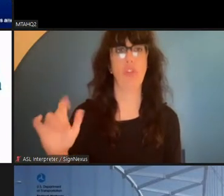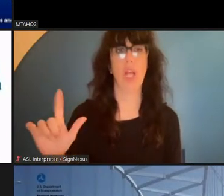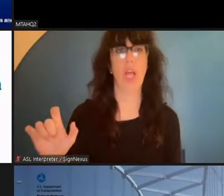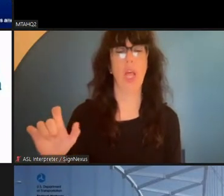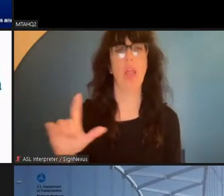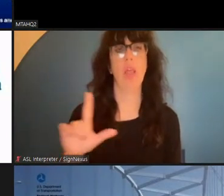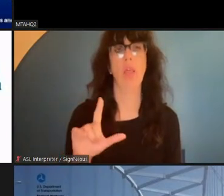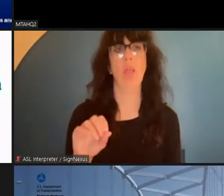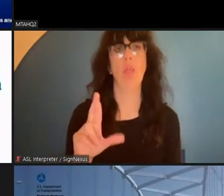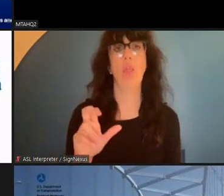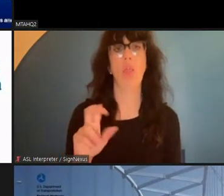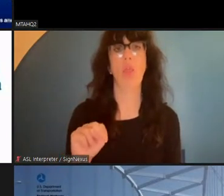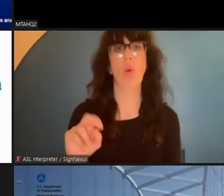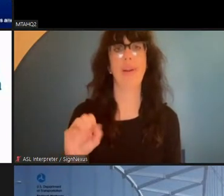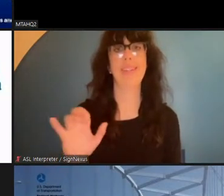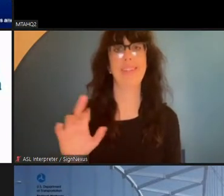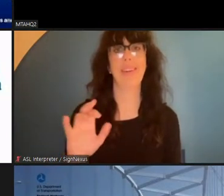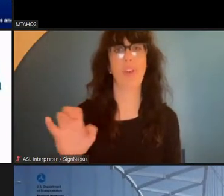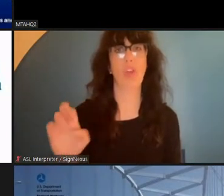lauren secular